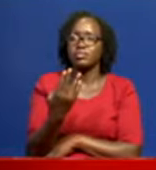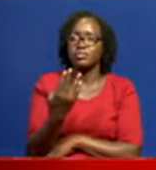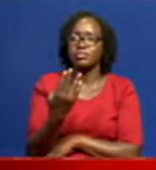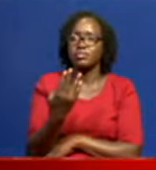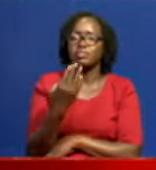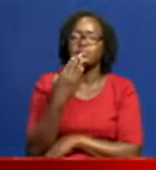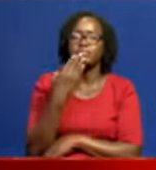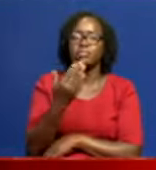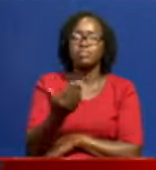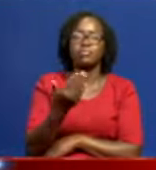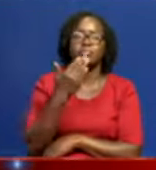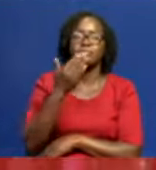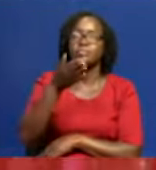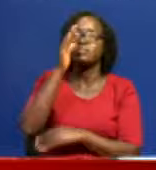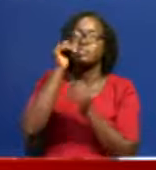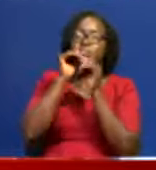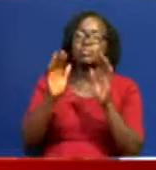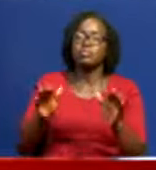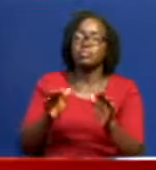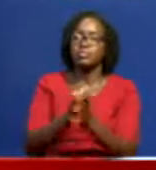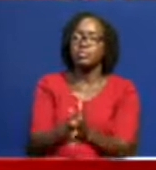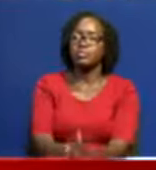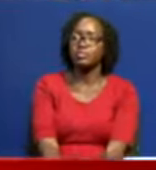2024. Asanteni sana na Mungu awabariki.